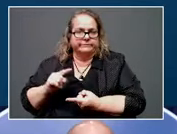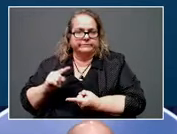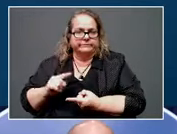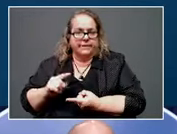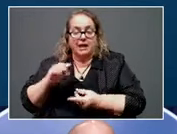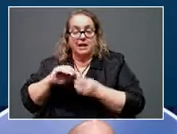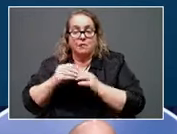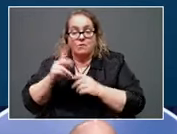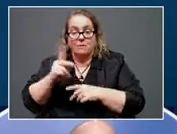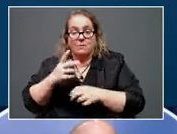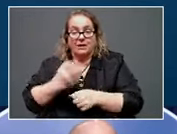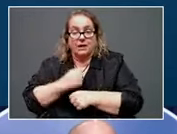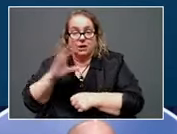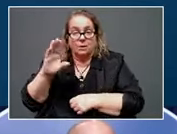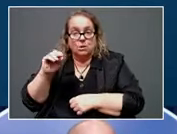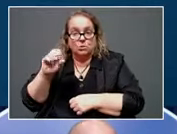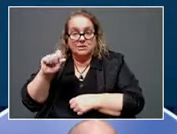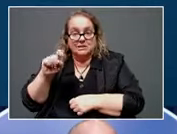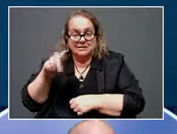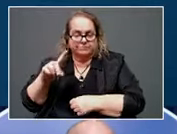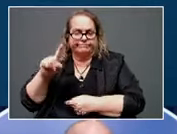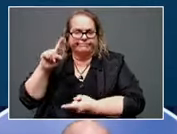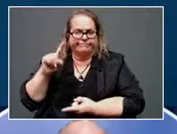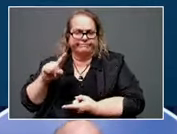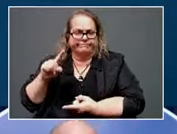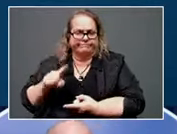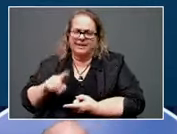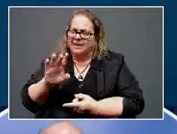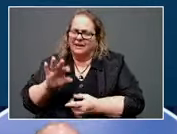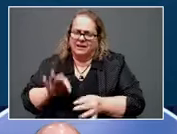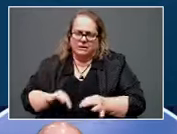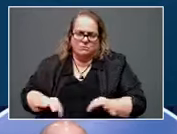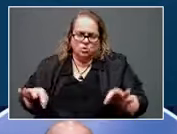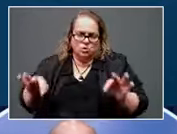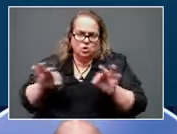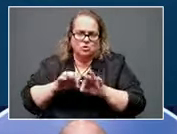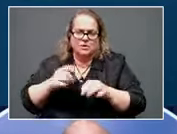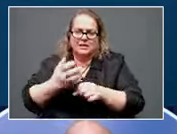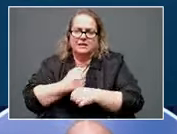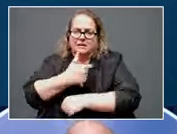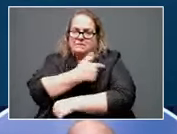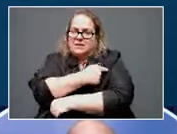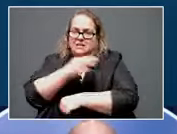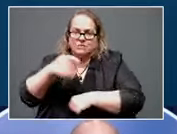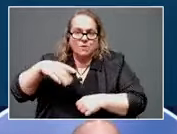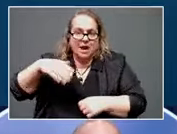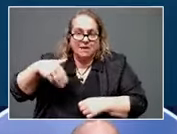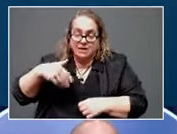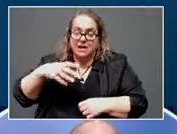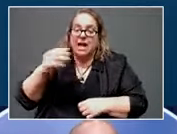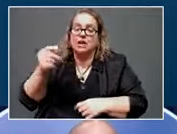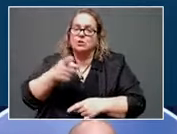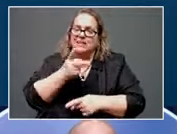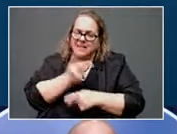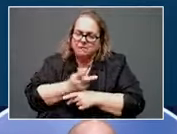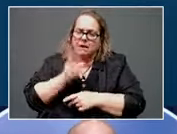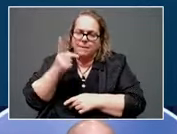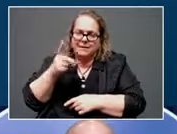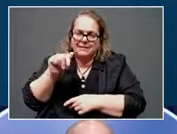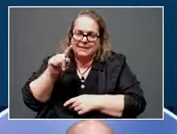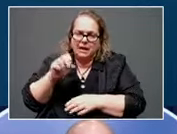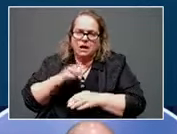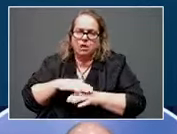declined. It is really, really important that you get vaccinated if you have not already, and that you keep up to date on your vaccine by